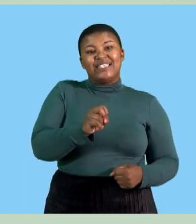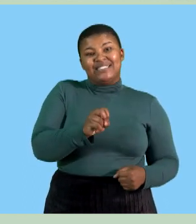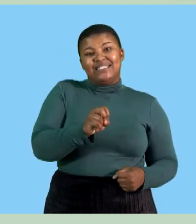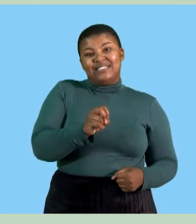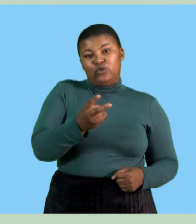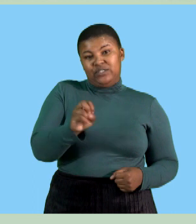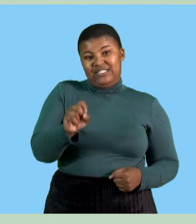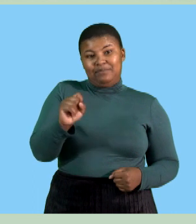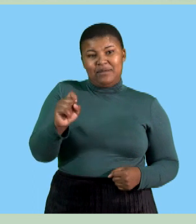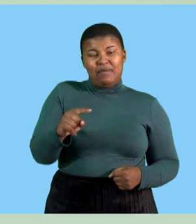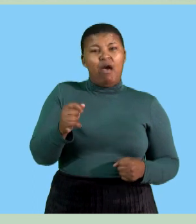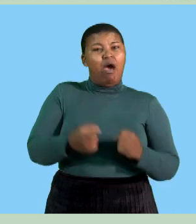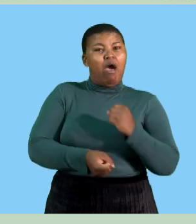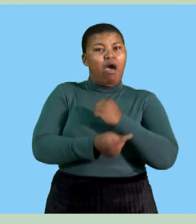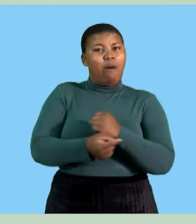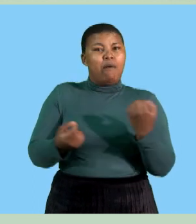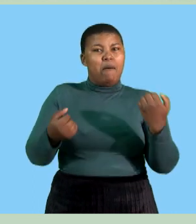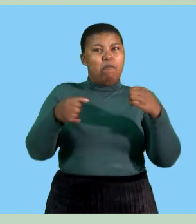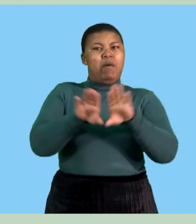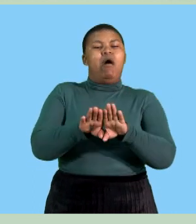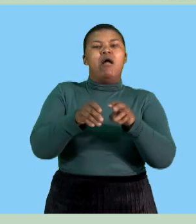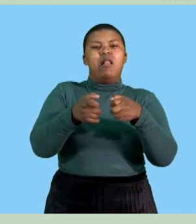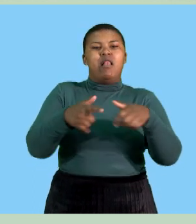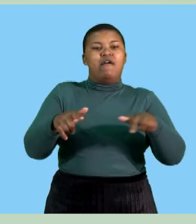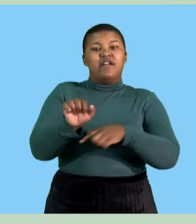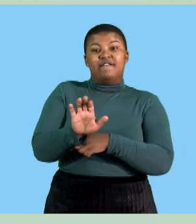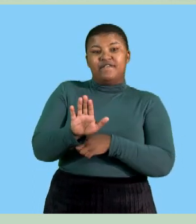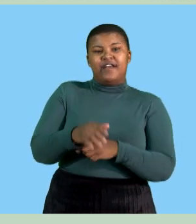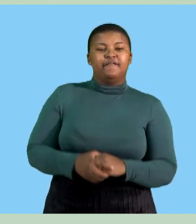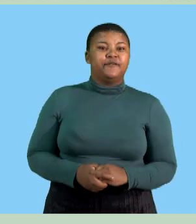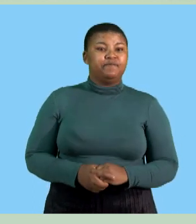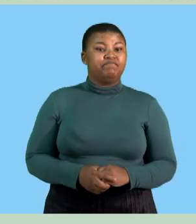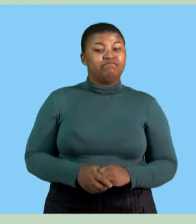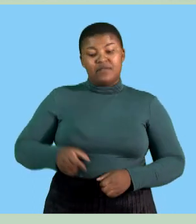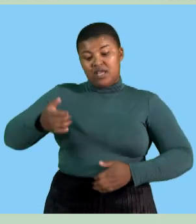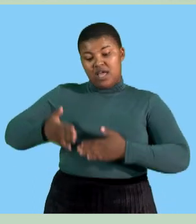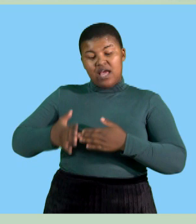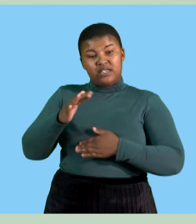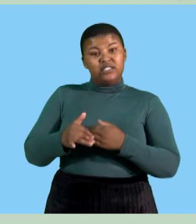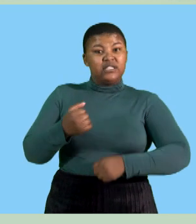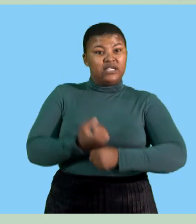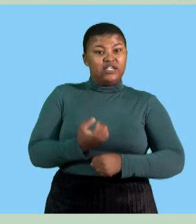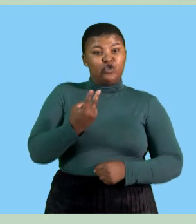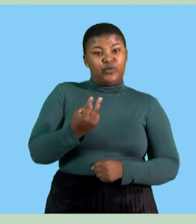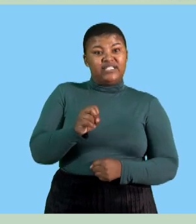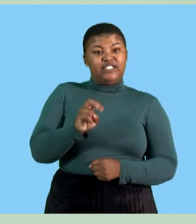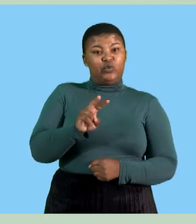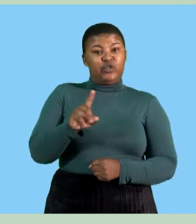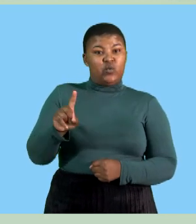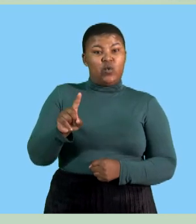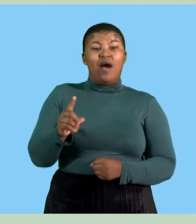a level 5 lockdown. Now, by the end of 2020, over 2,000 businesses were